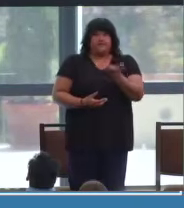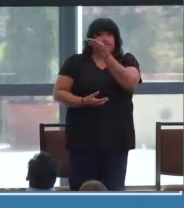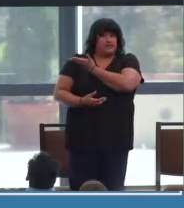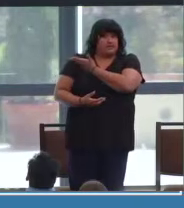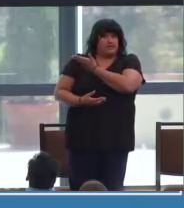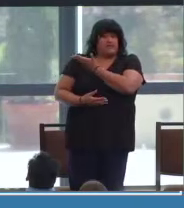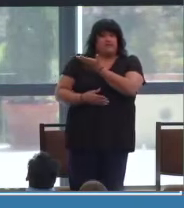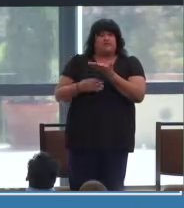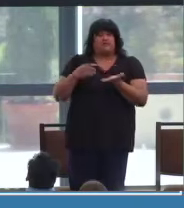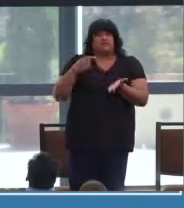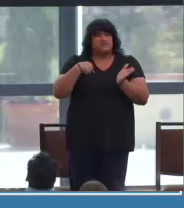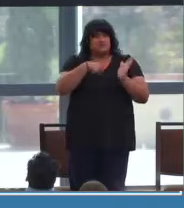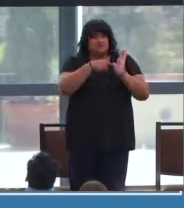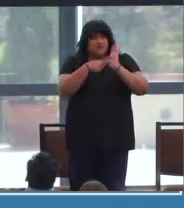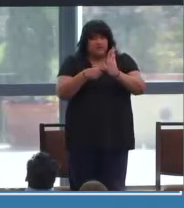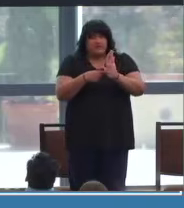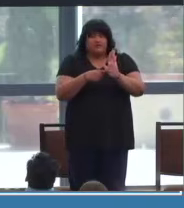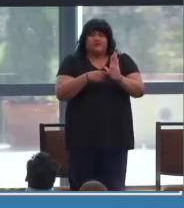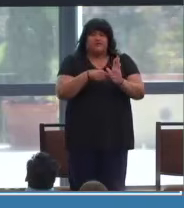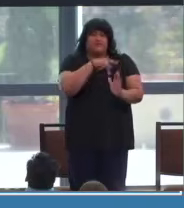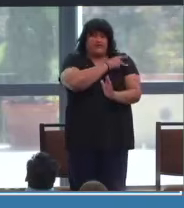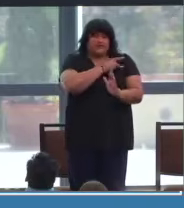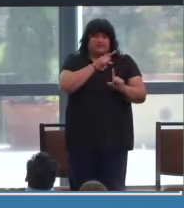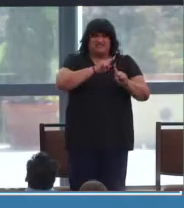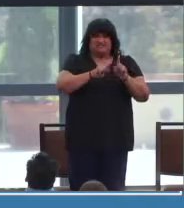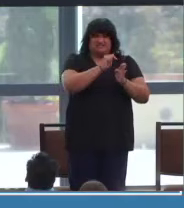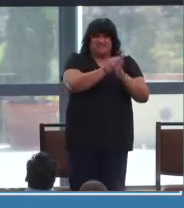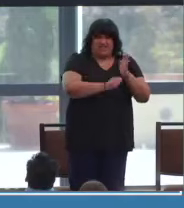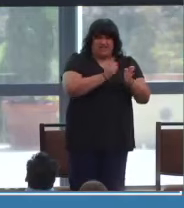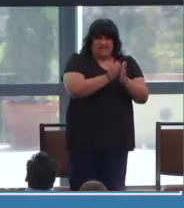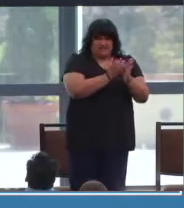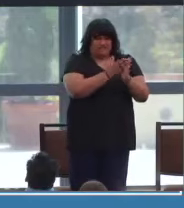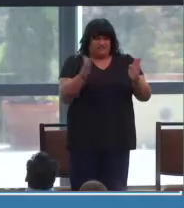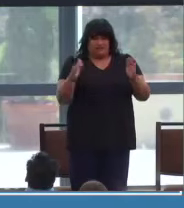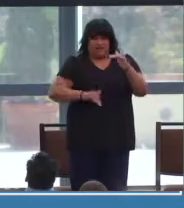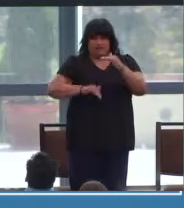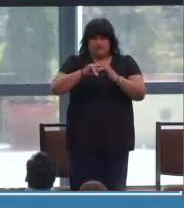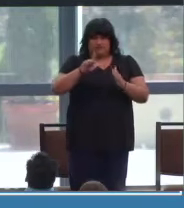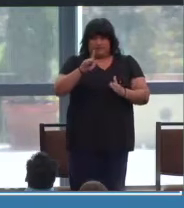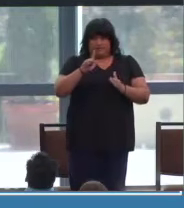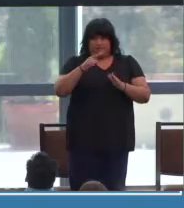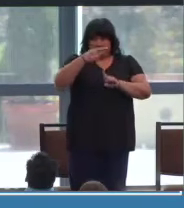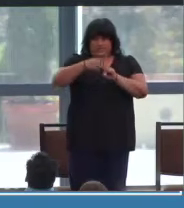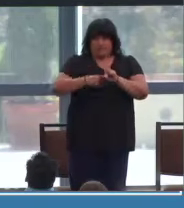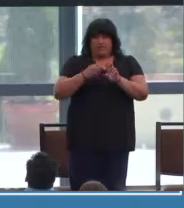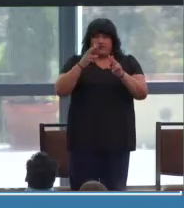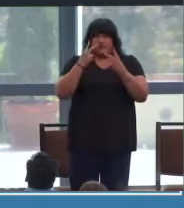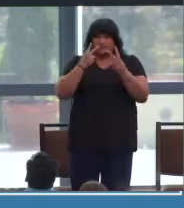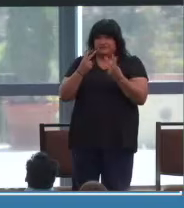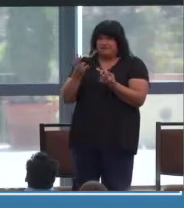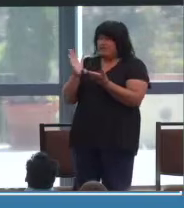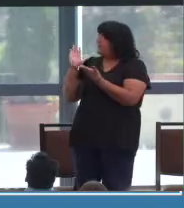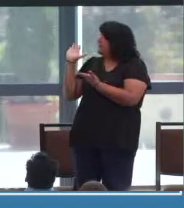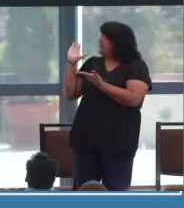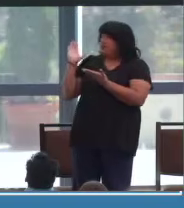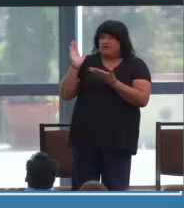over different patients at different time points for up to 21 months. I hope what you can see here is the overall trend